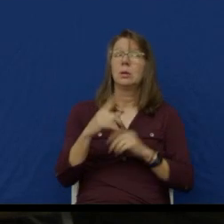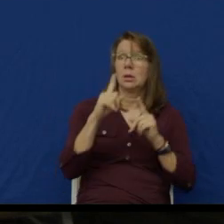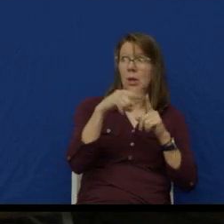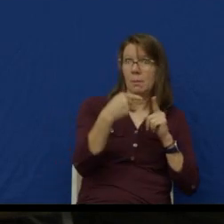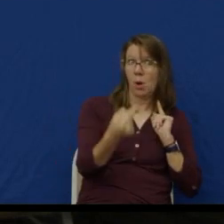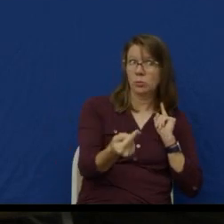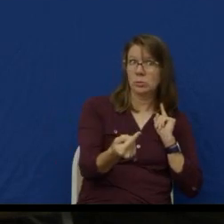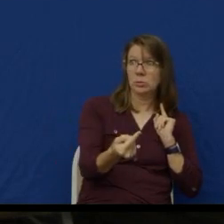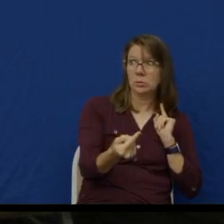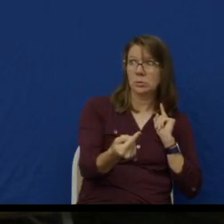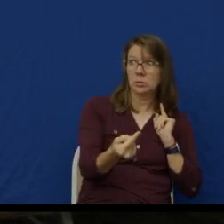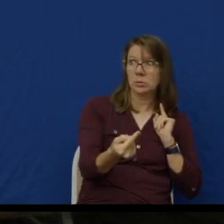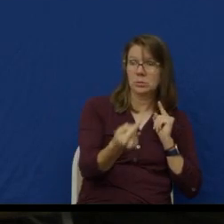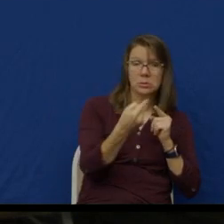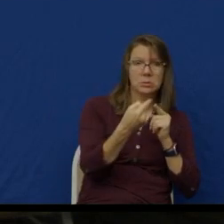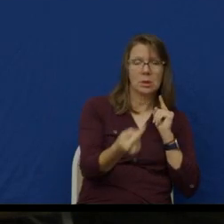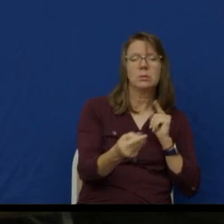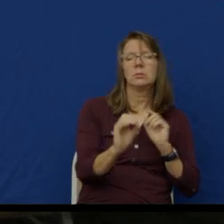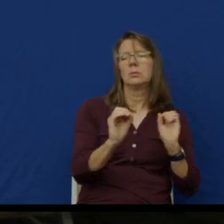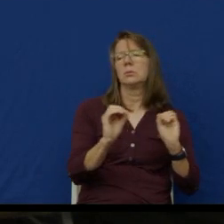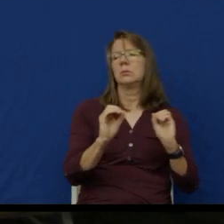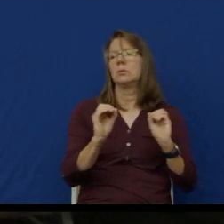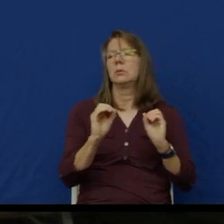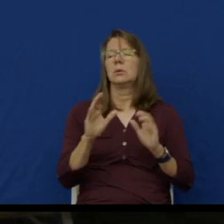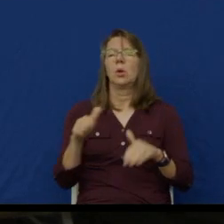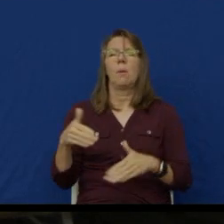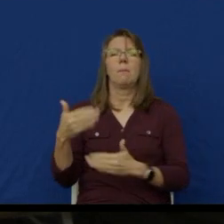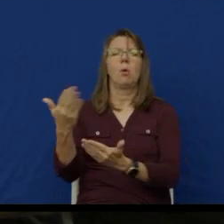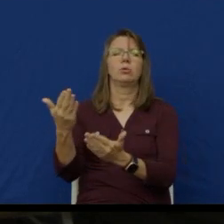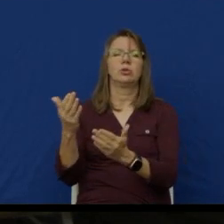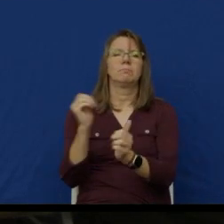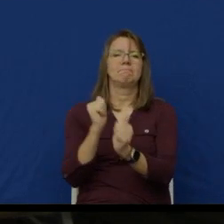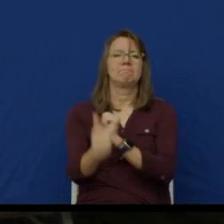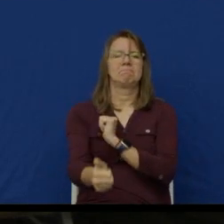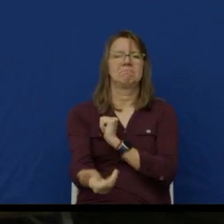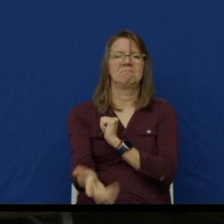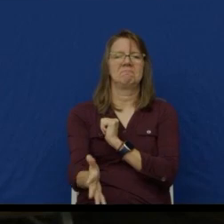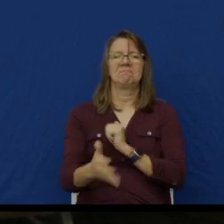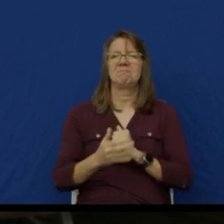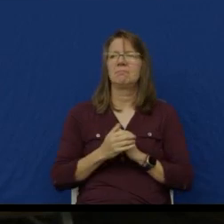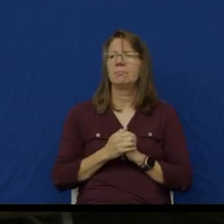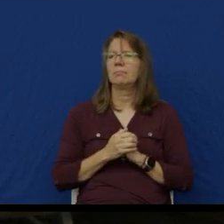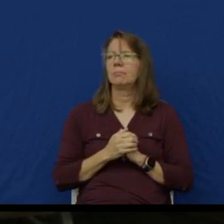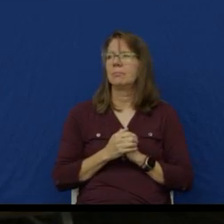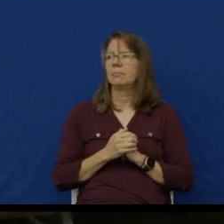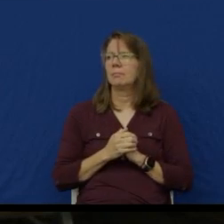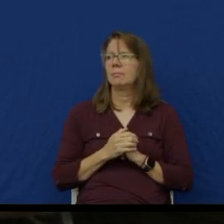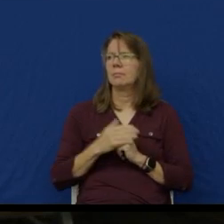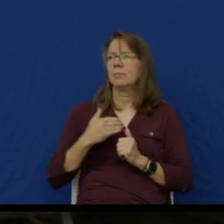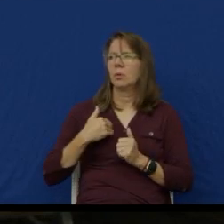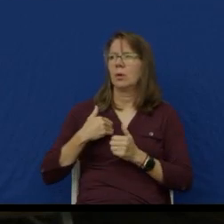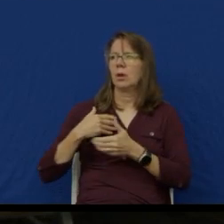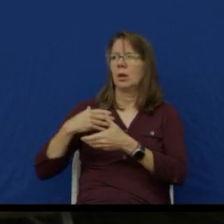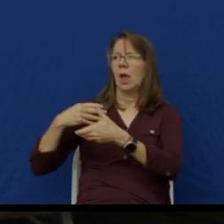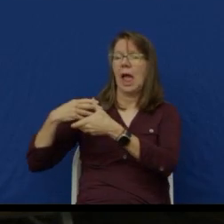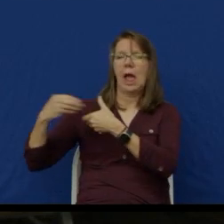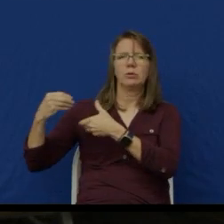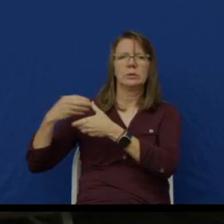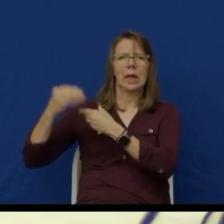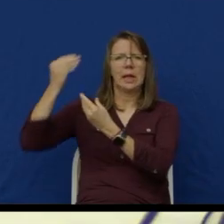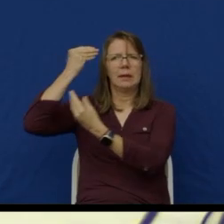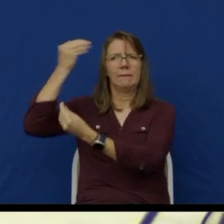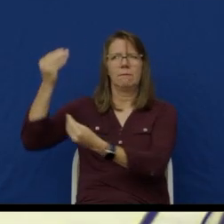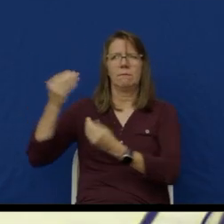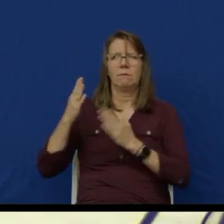opposed? Thank you. The motion carries. We have an outside employment request. I